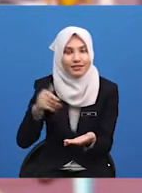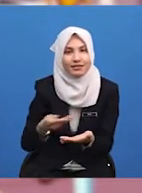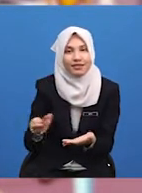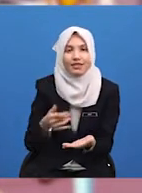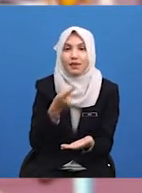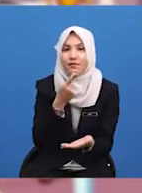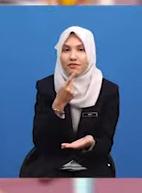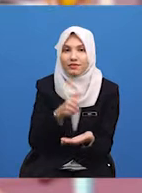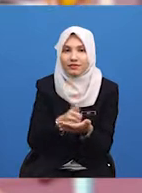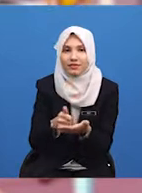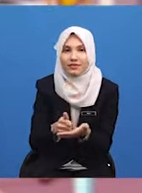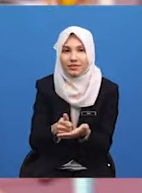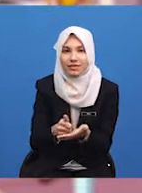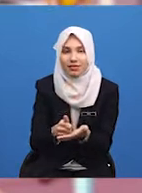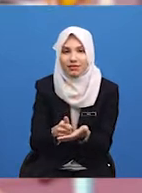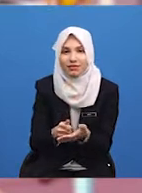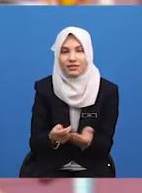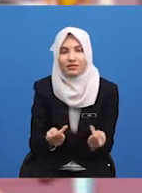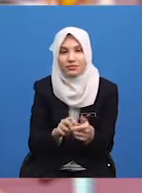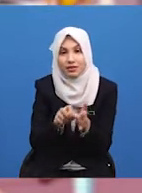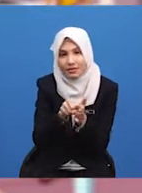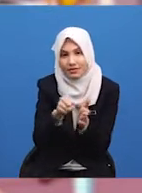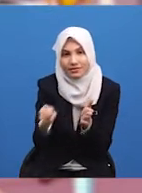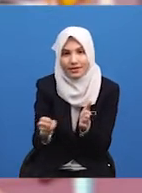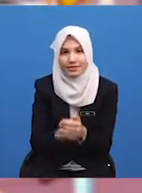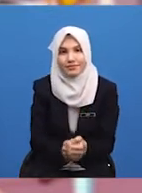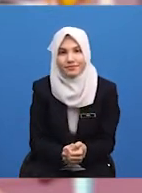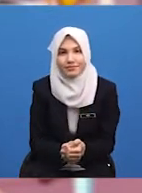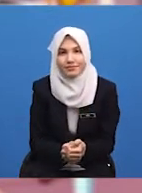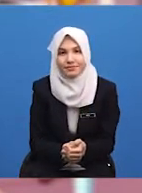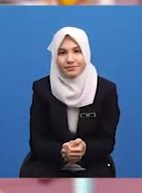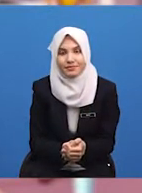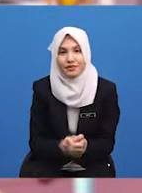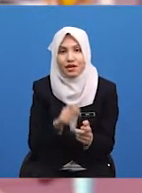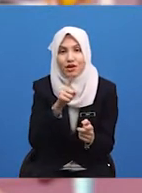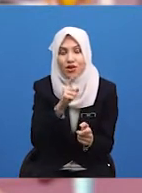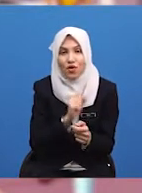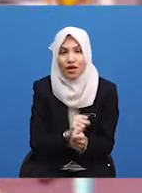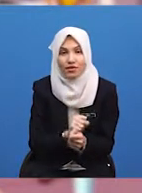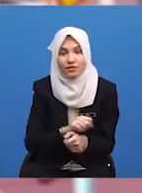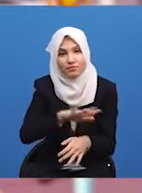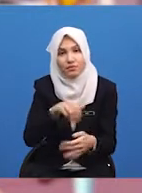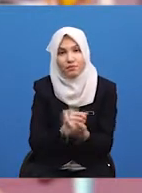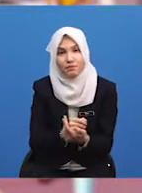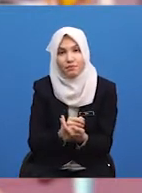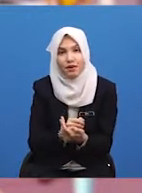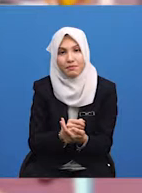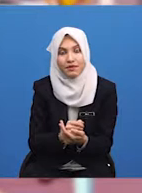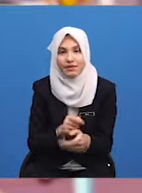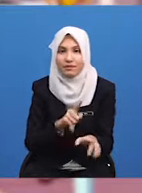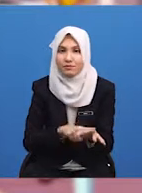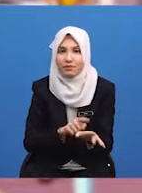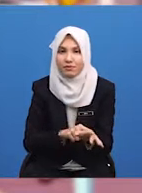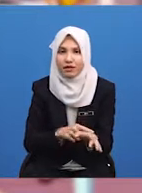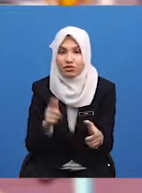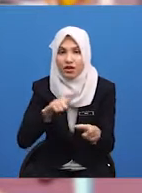there are privacy settings on your social networking sites. Your account is totally public at the moment, and